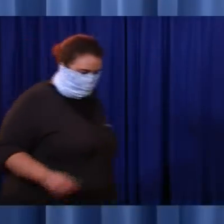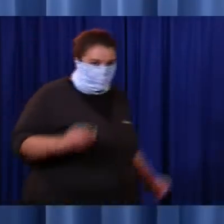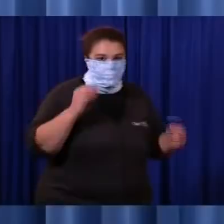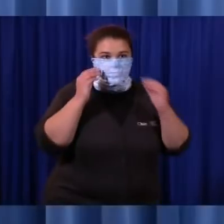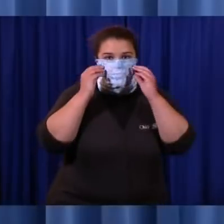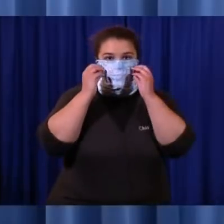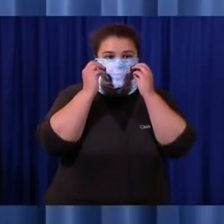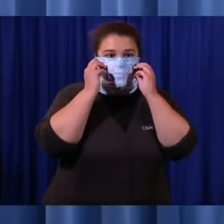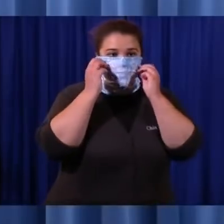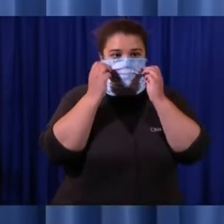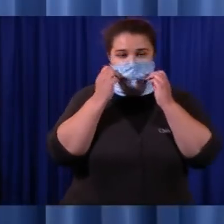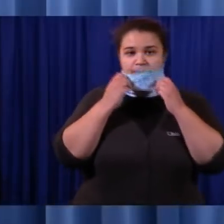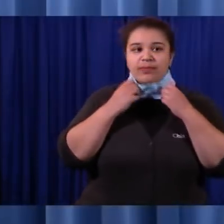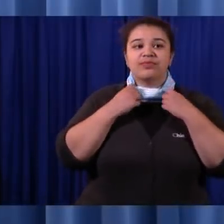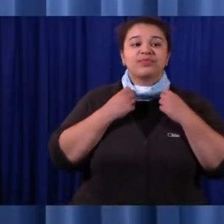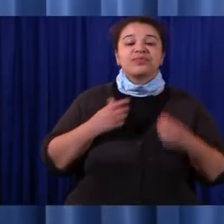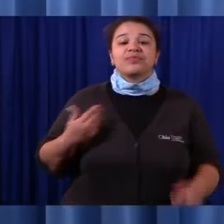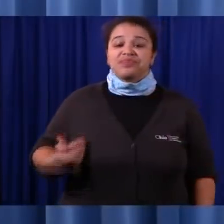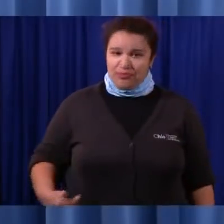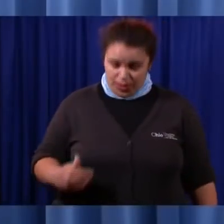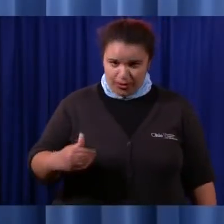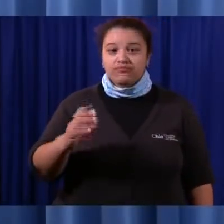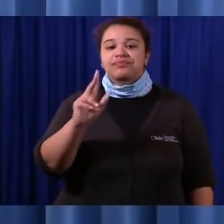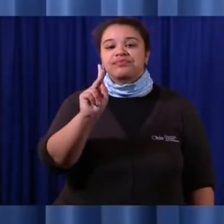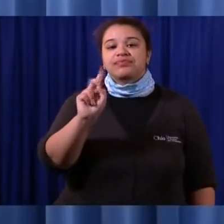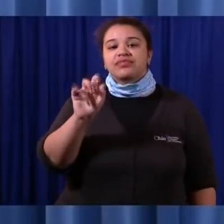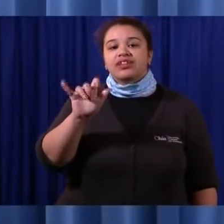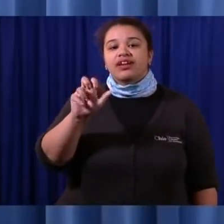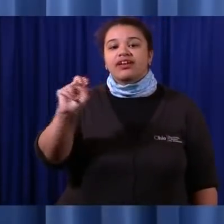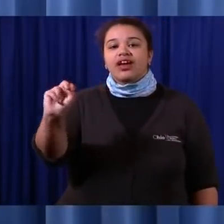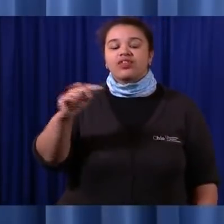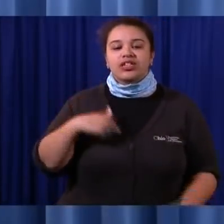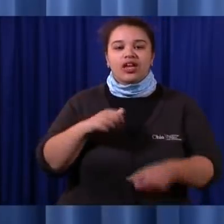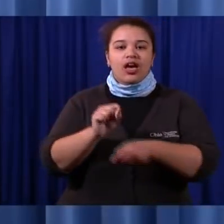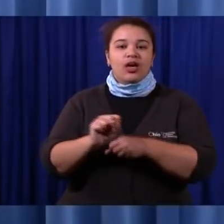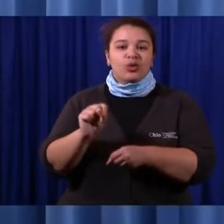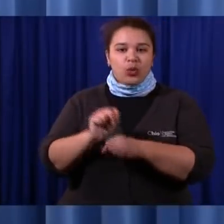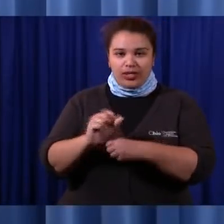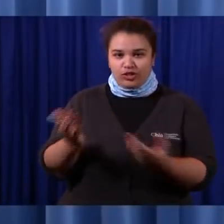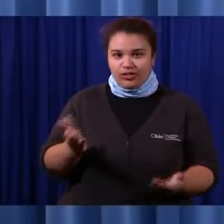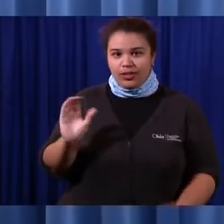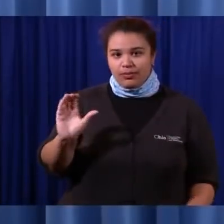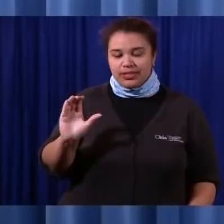Kevin Landers, WBNS Columbus. My question is for Dr. Acton.